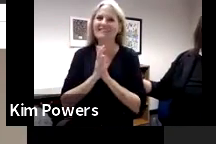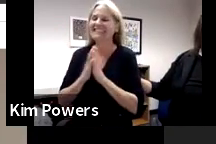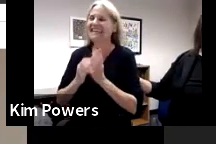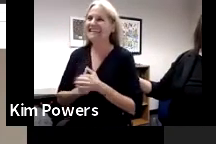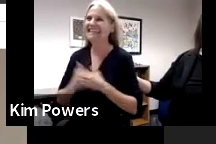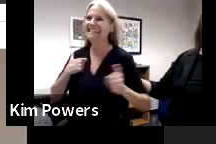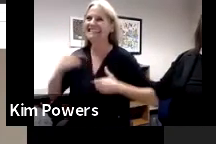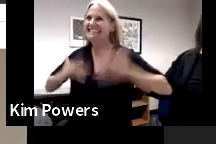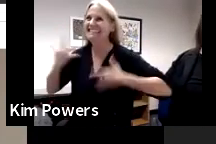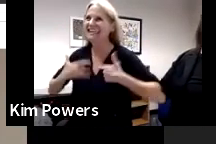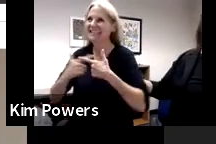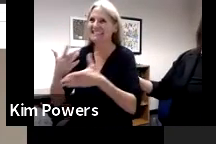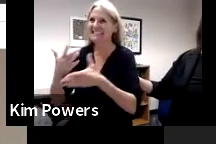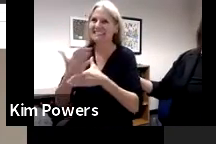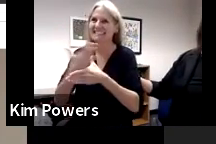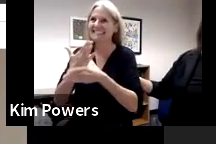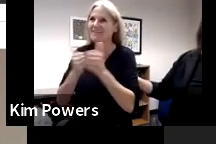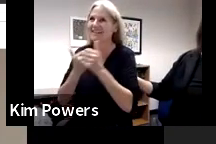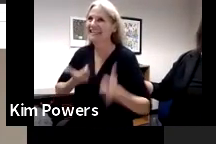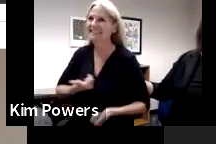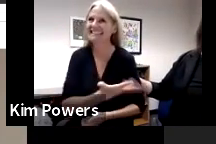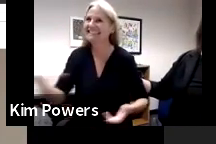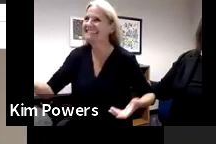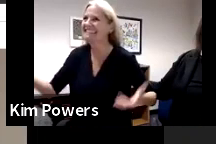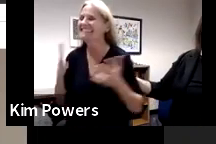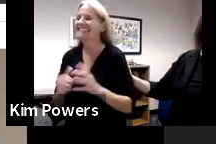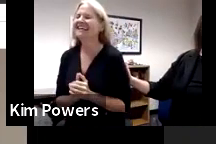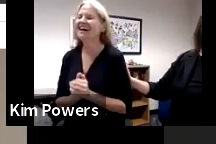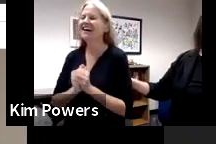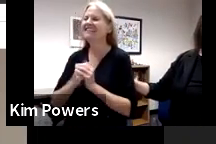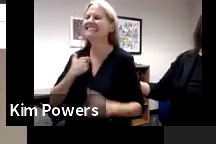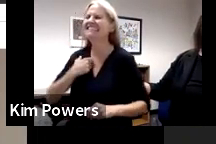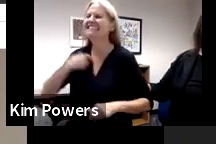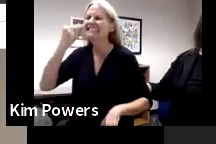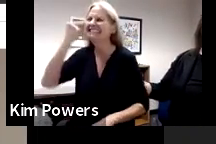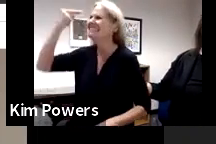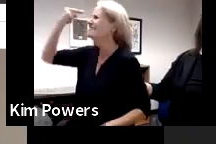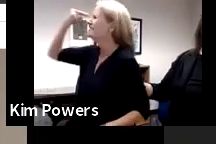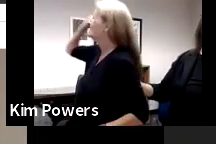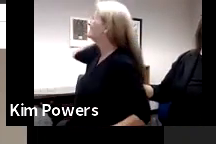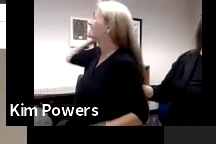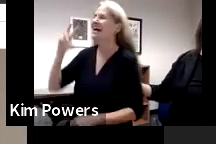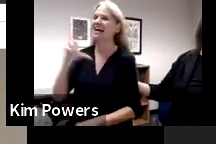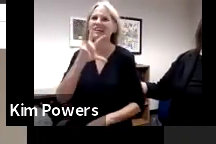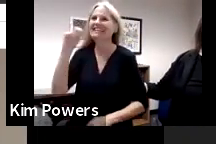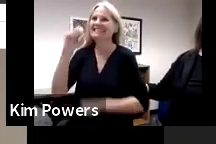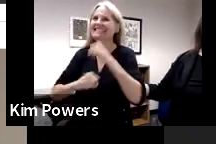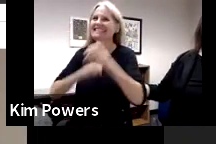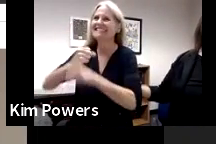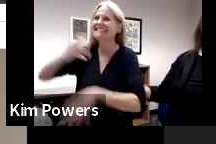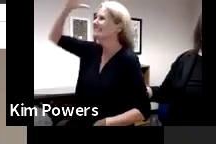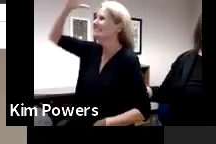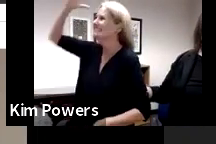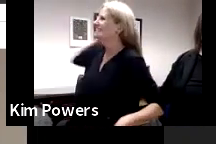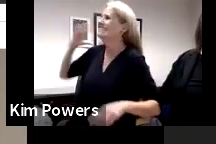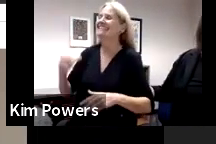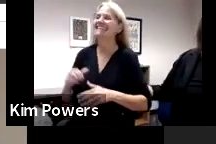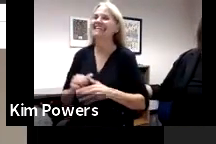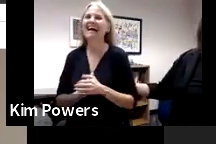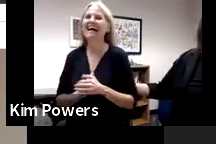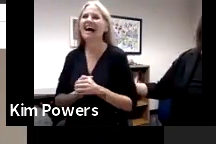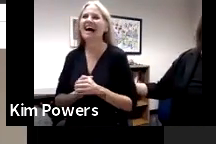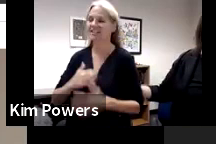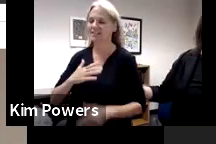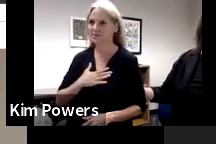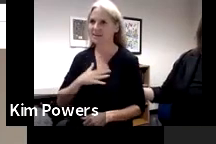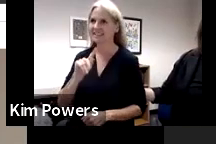30 years of the ADA. I'm very excited to share with all of you my impressions and my memories. As I look back